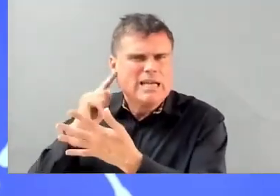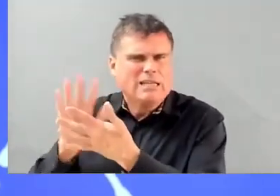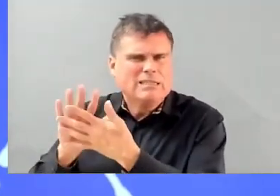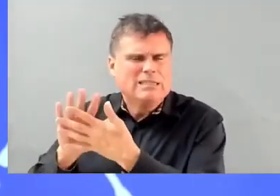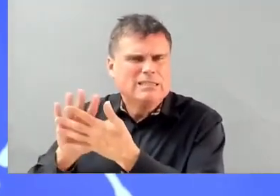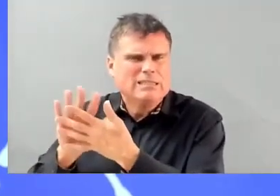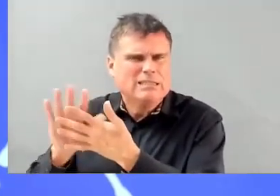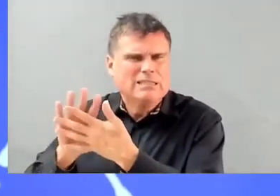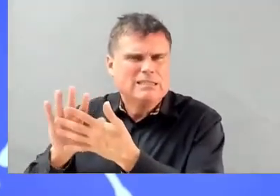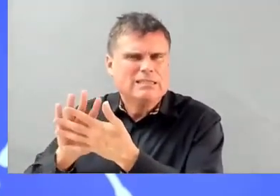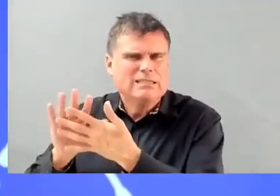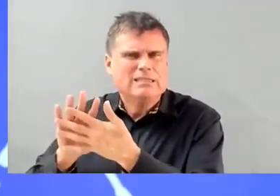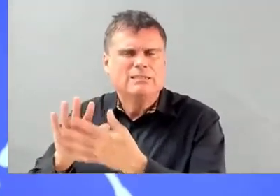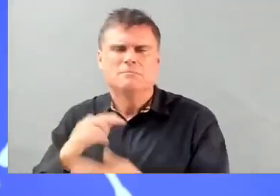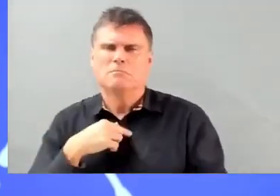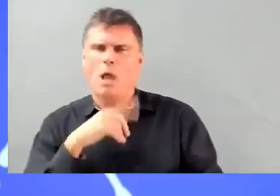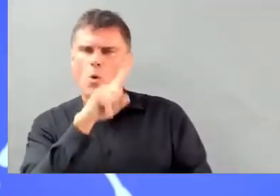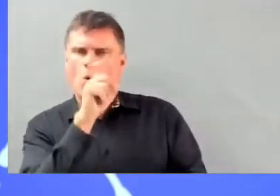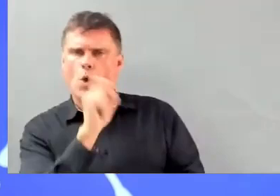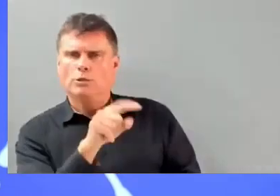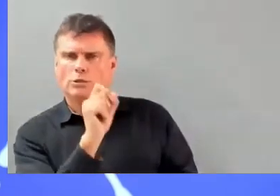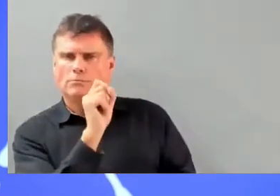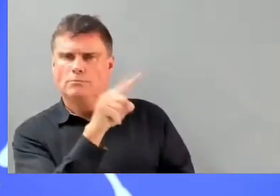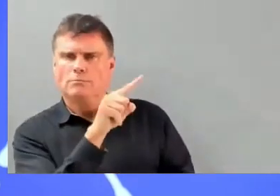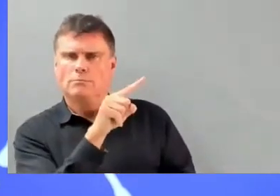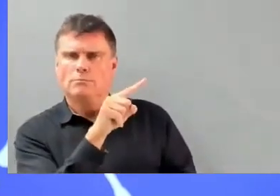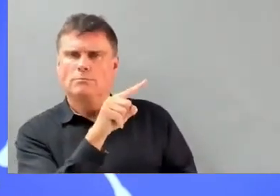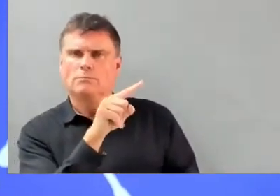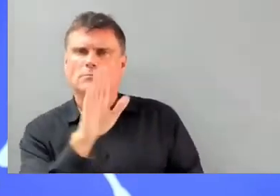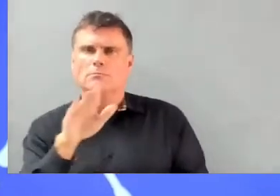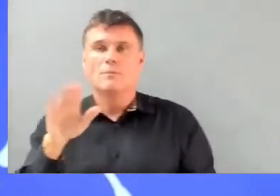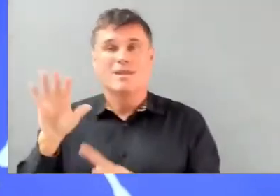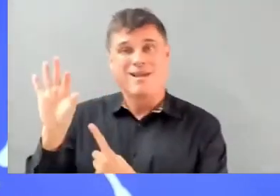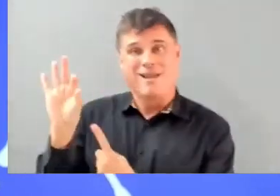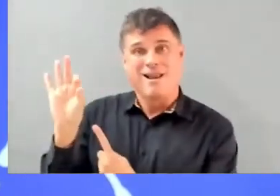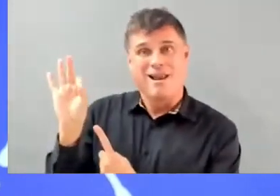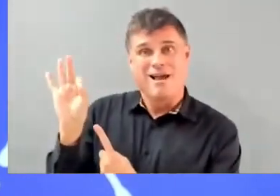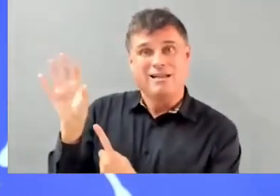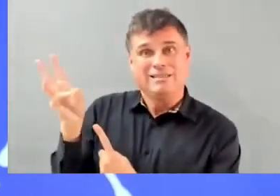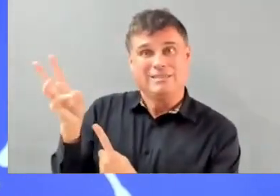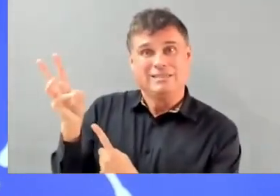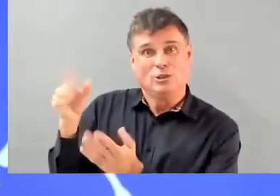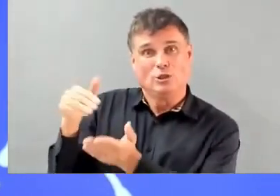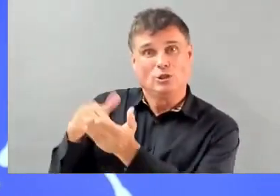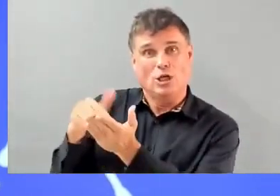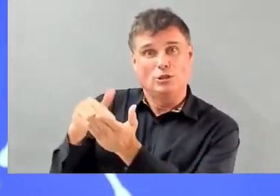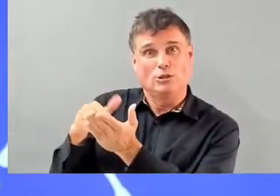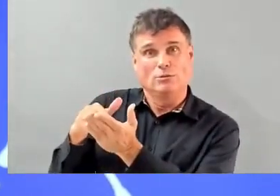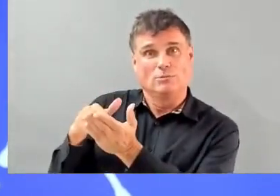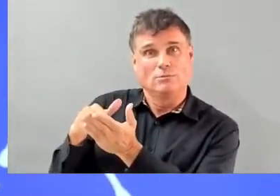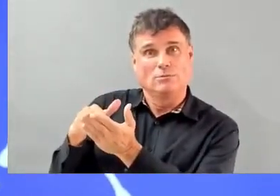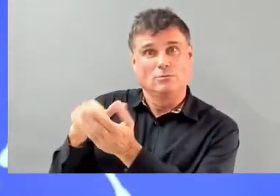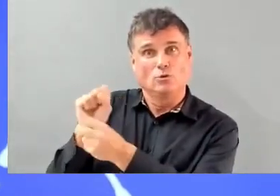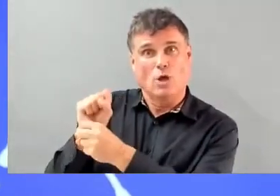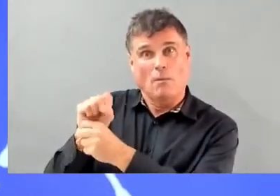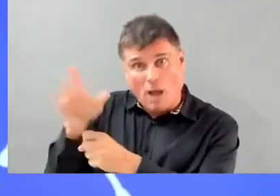I was just wondering about the 96 seats. Just to clarify, like, is that annually there will be